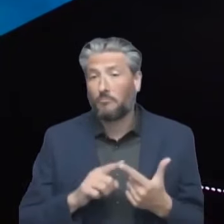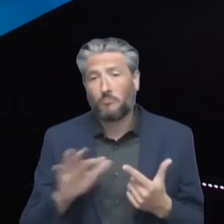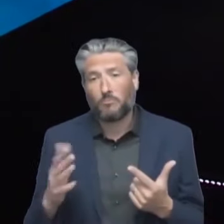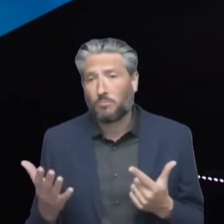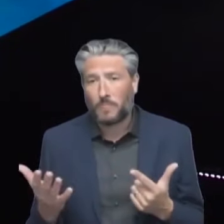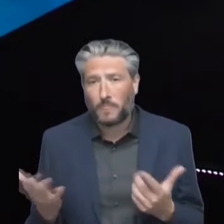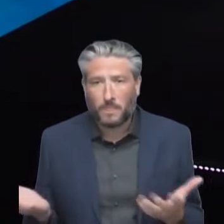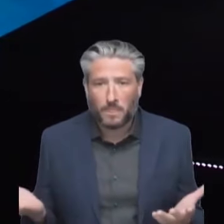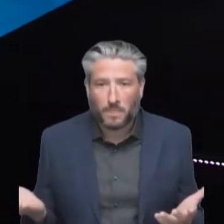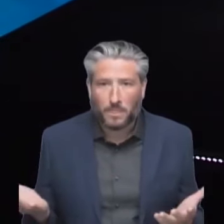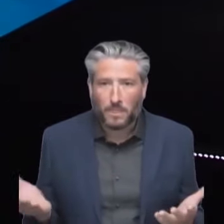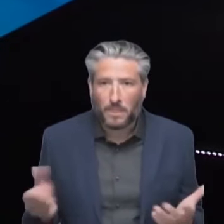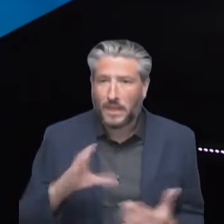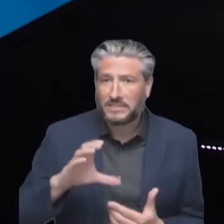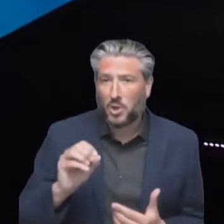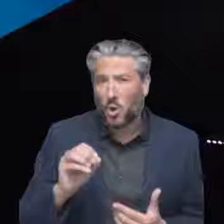chemical formula,